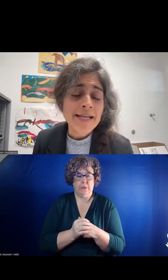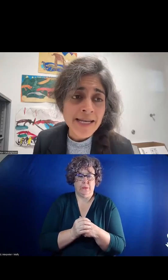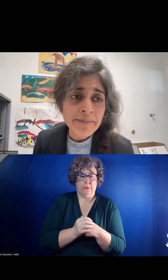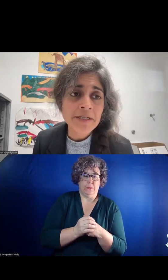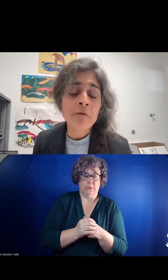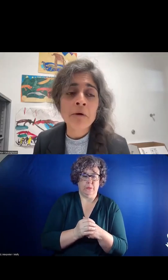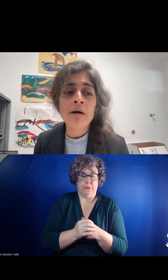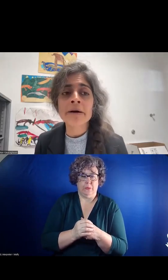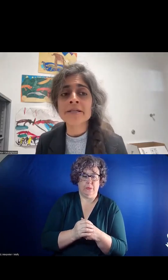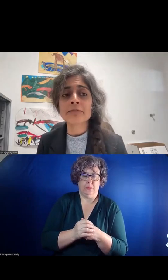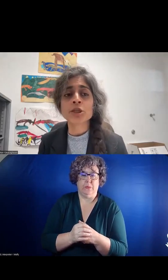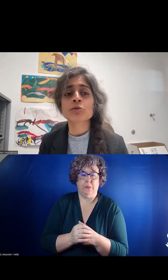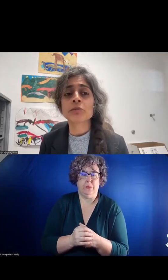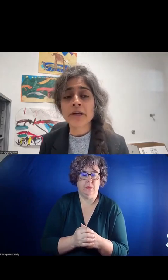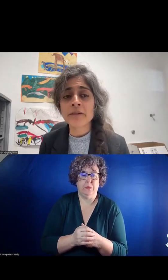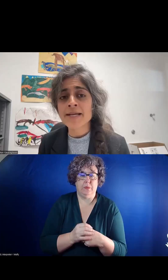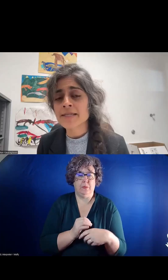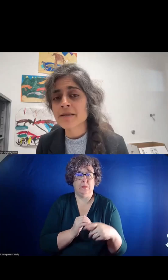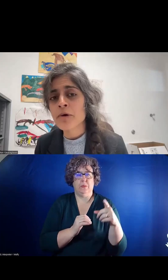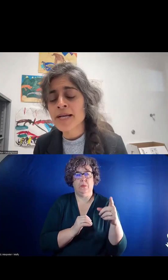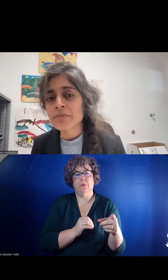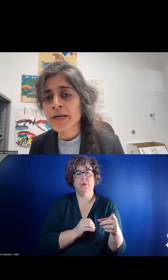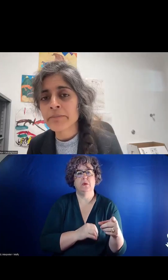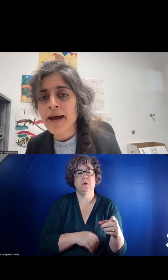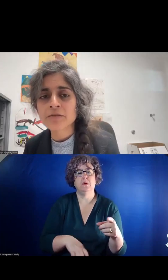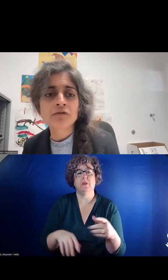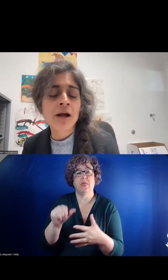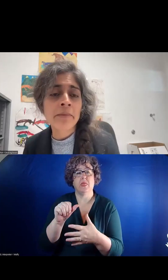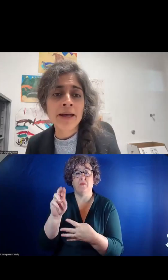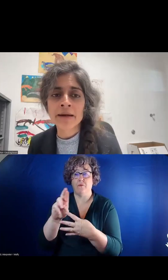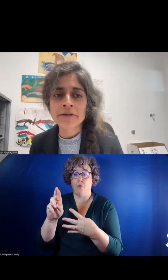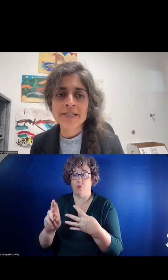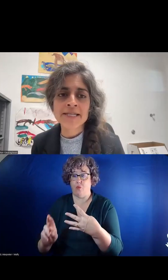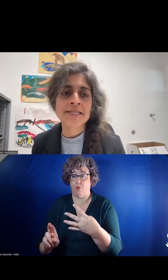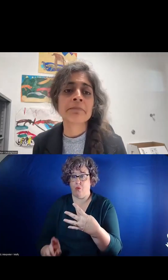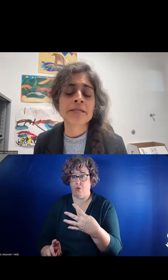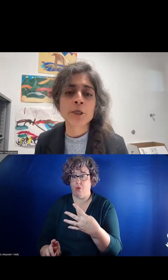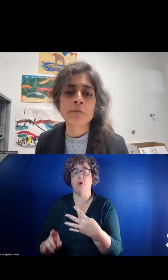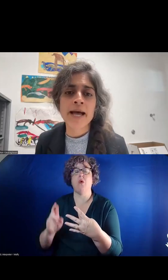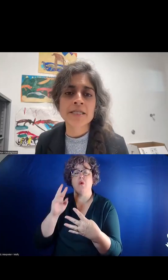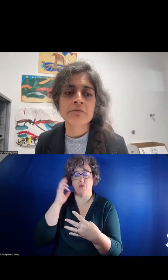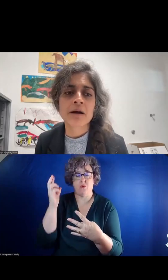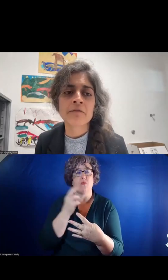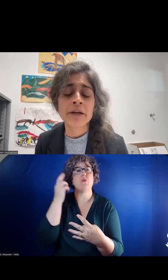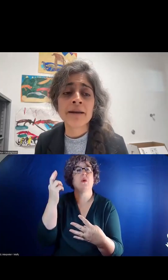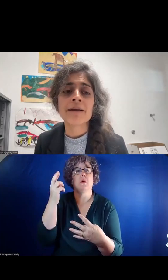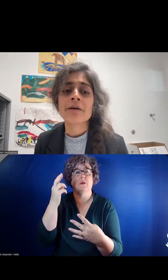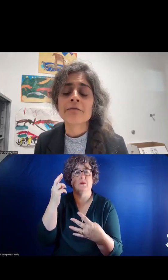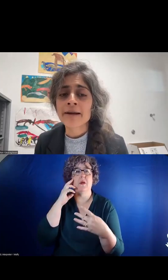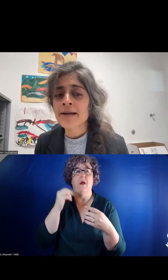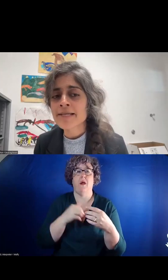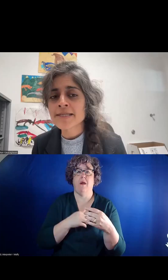on SAMHSA's 4 R's, which realizes the widespread impact of trauma and understands potential paths to